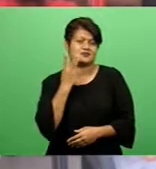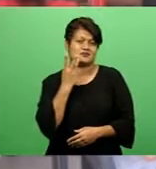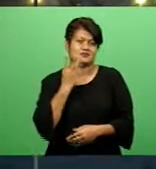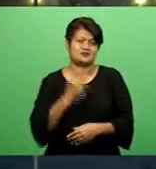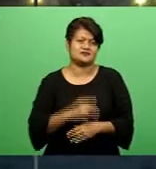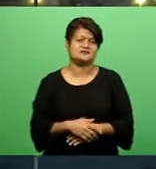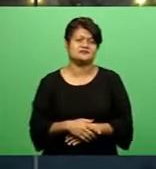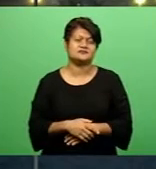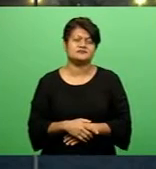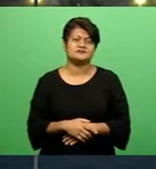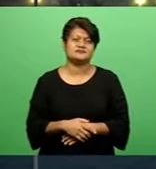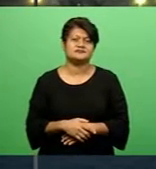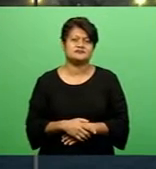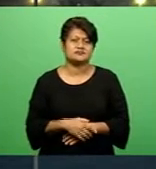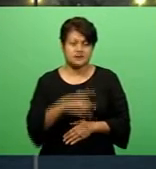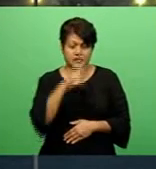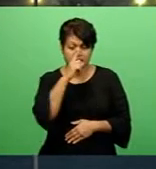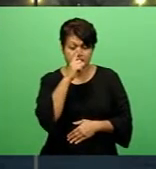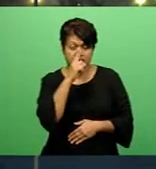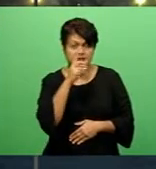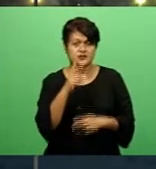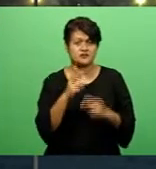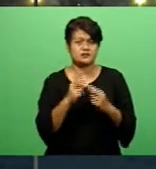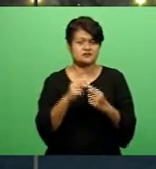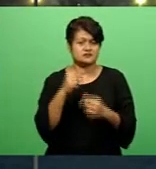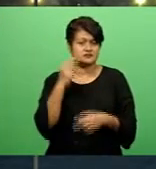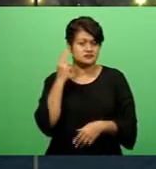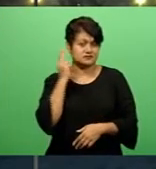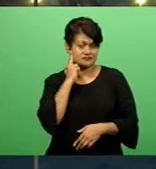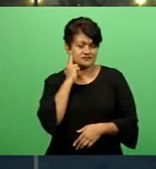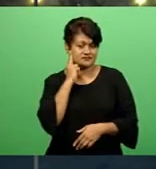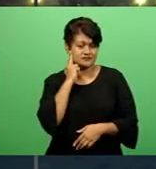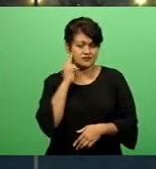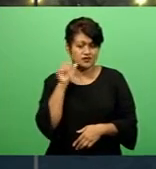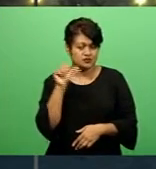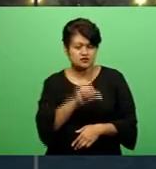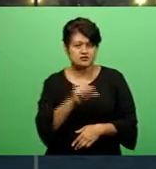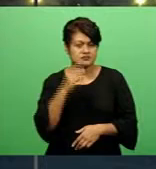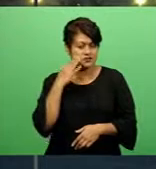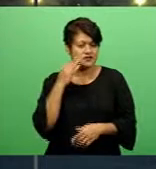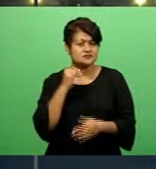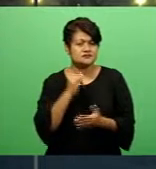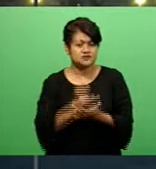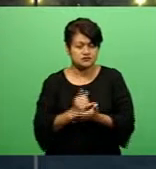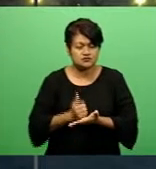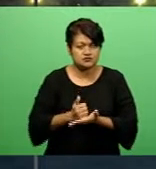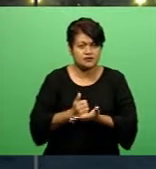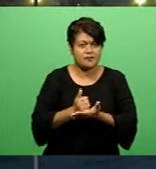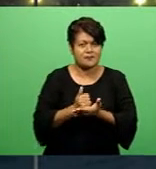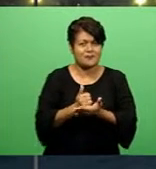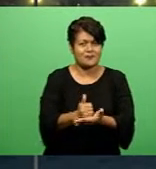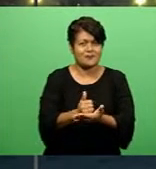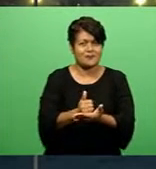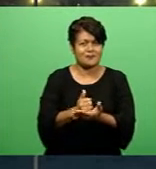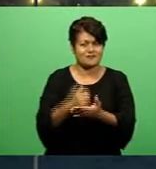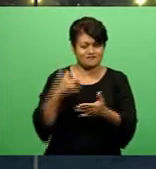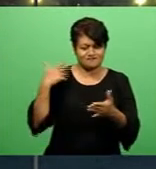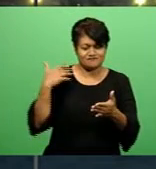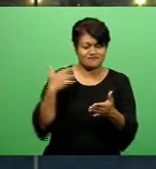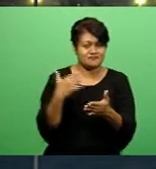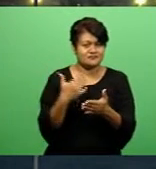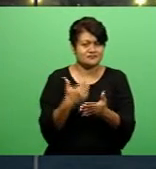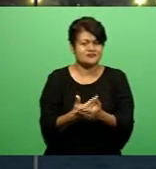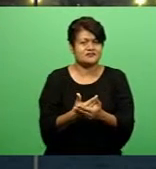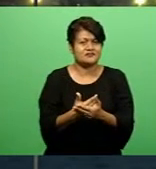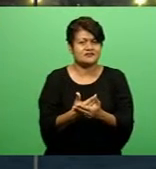FBC News. People with hearing impairment should be identified to support long-term mitigating factors. The